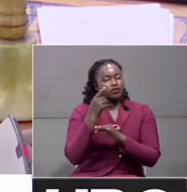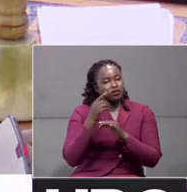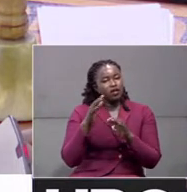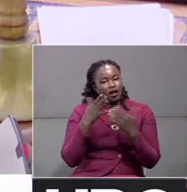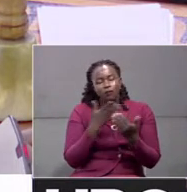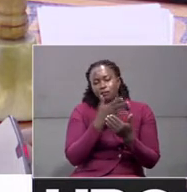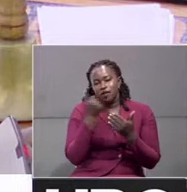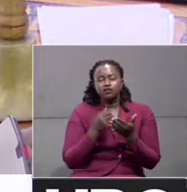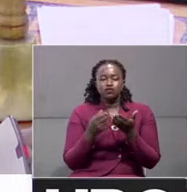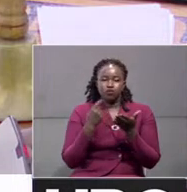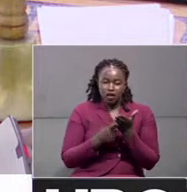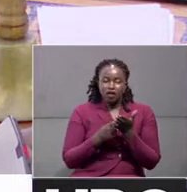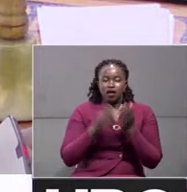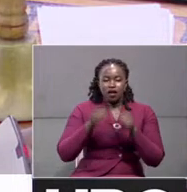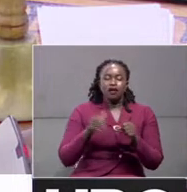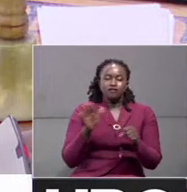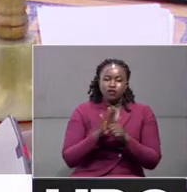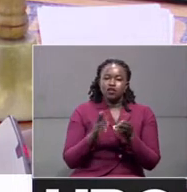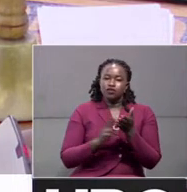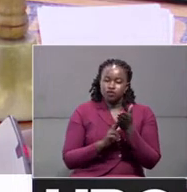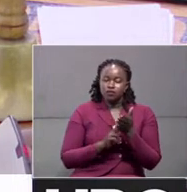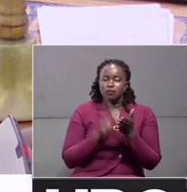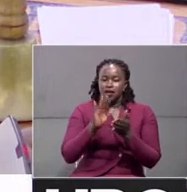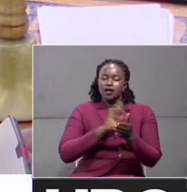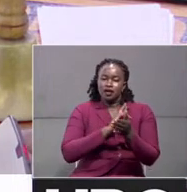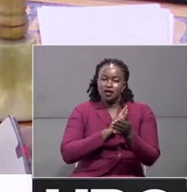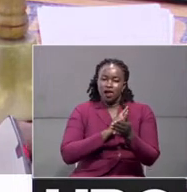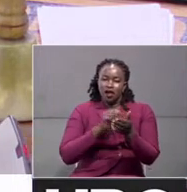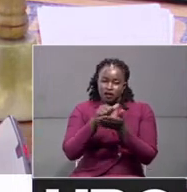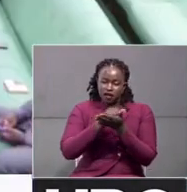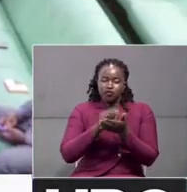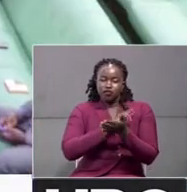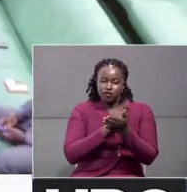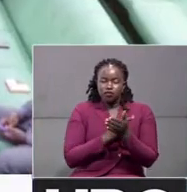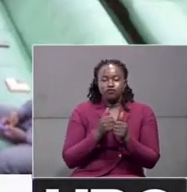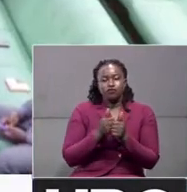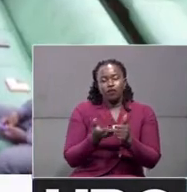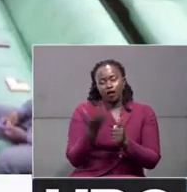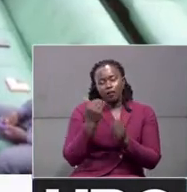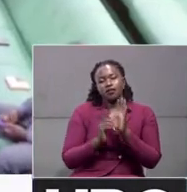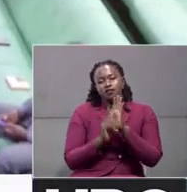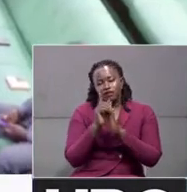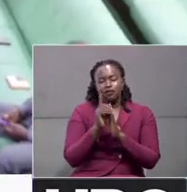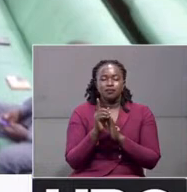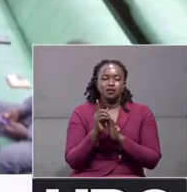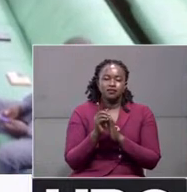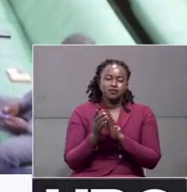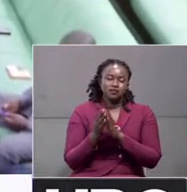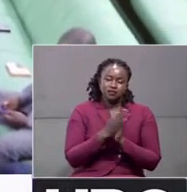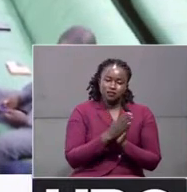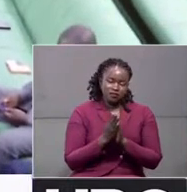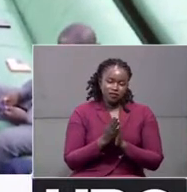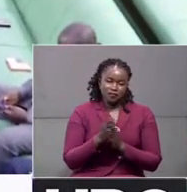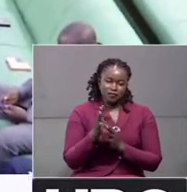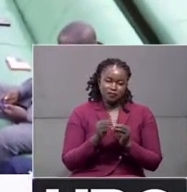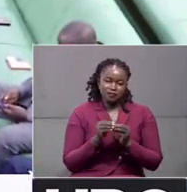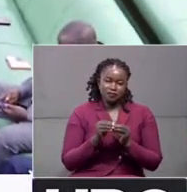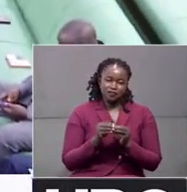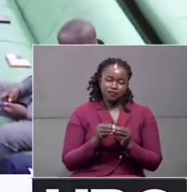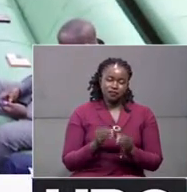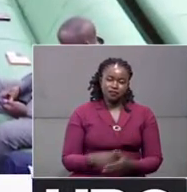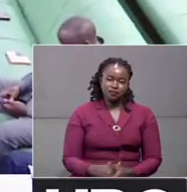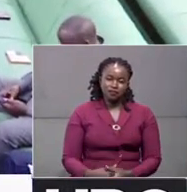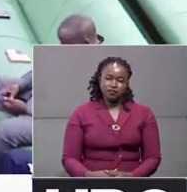can fully utilize its natural resources to fast-track our development. Daniel Mugoya, Gloria Gutabinji, UBC